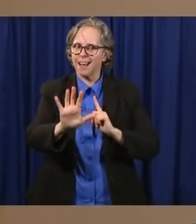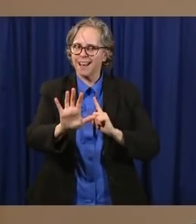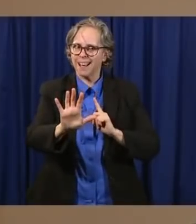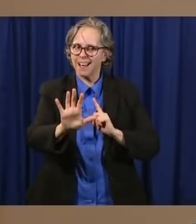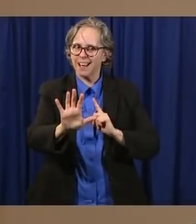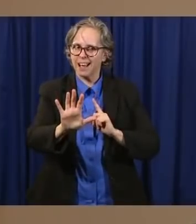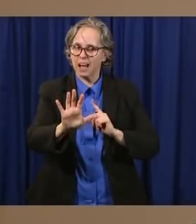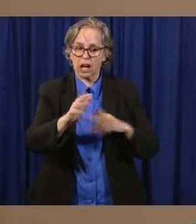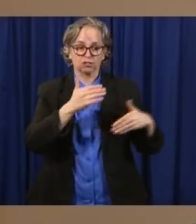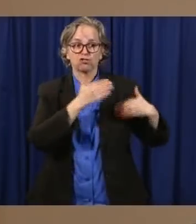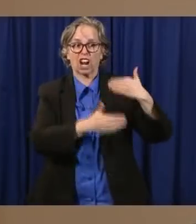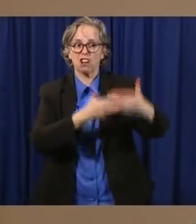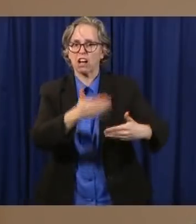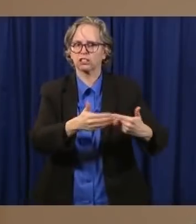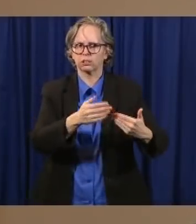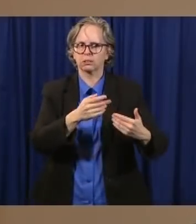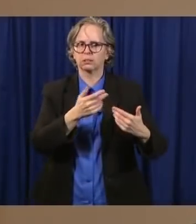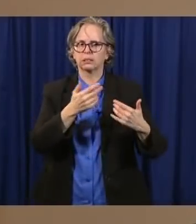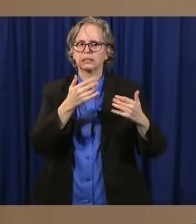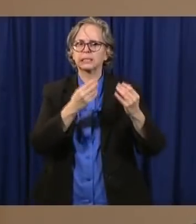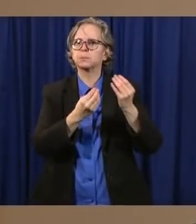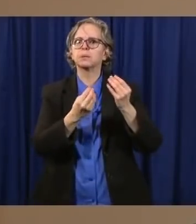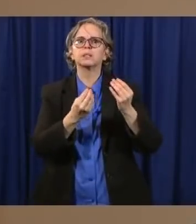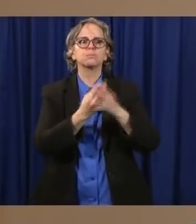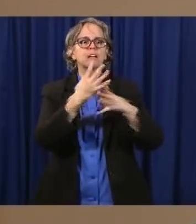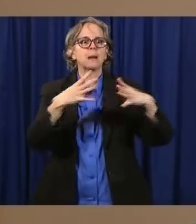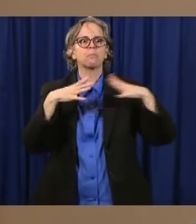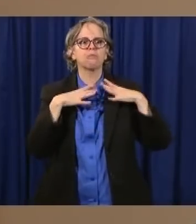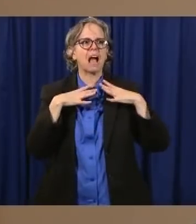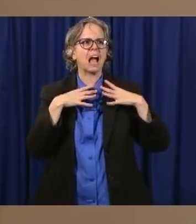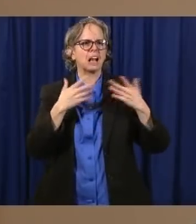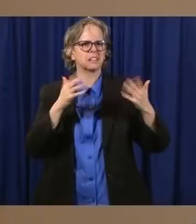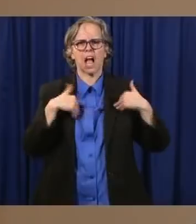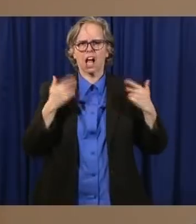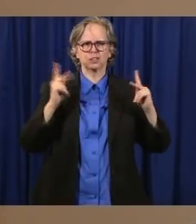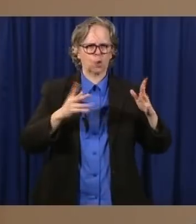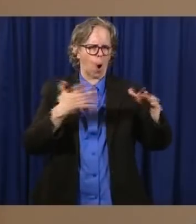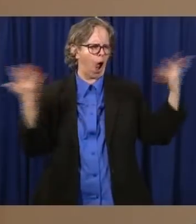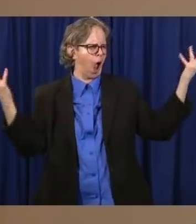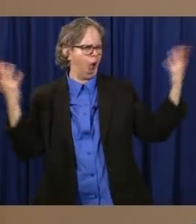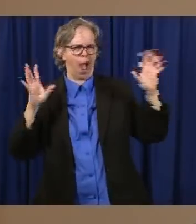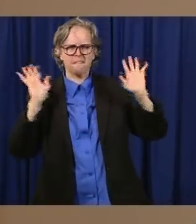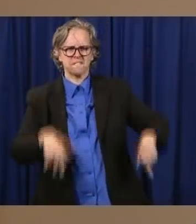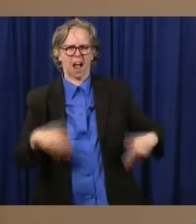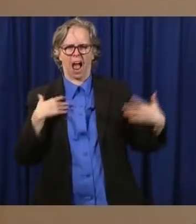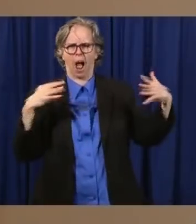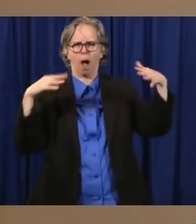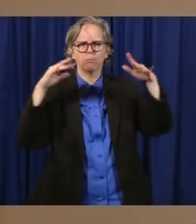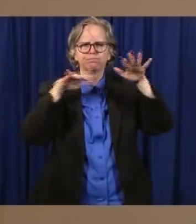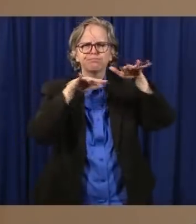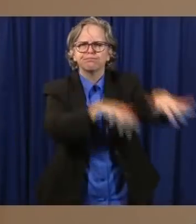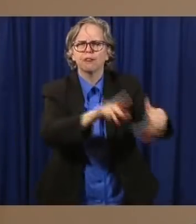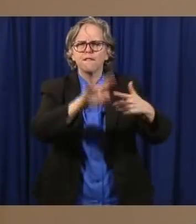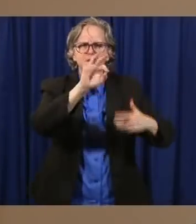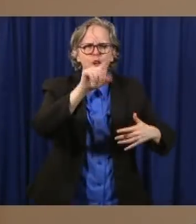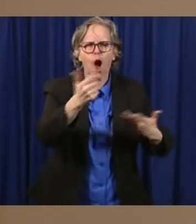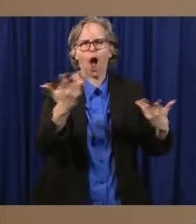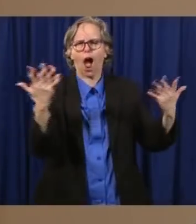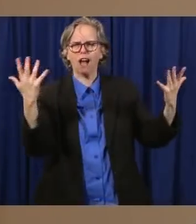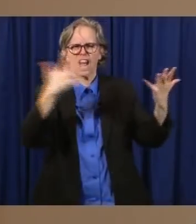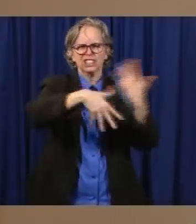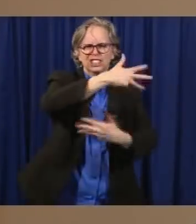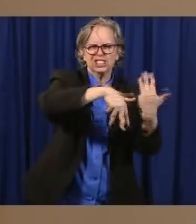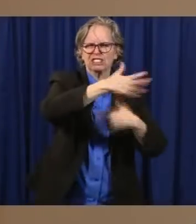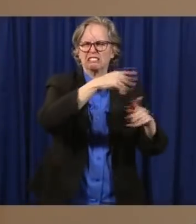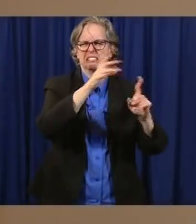spring breakers dancing on the beaches in Florida, thinking that they were immune to the virus as well. And of